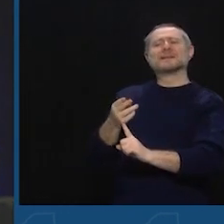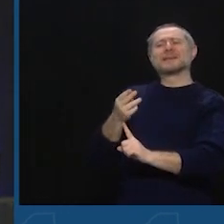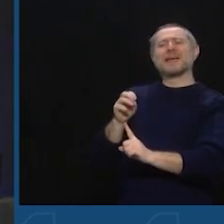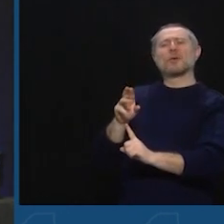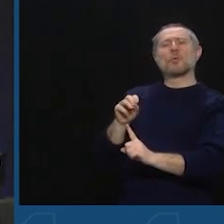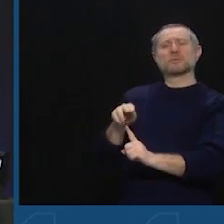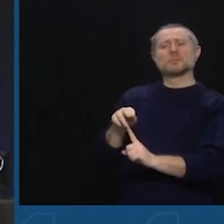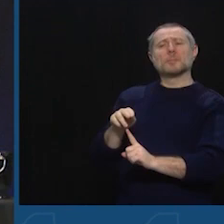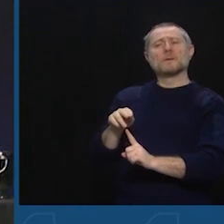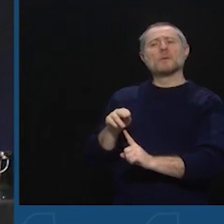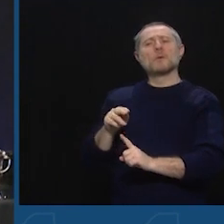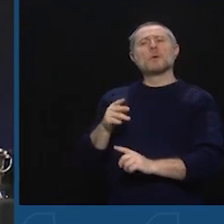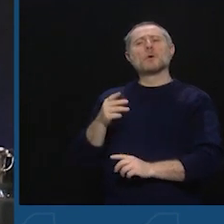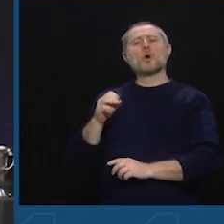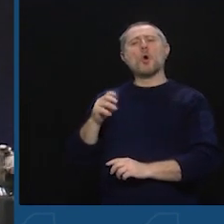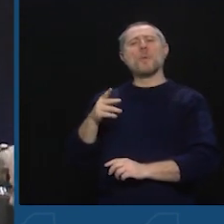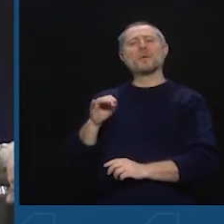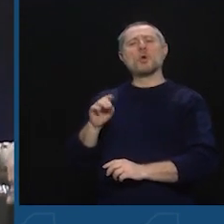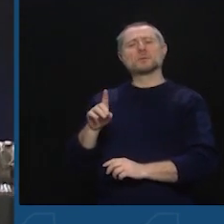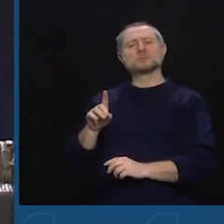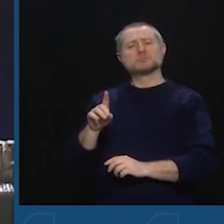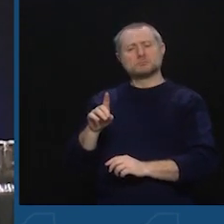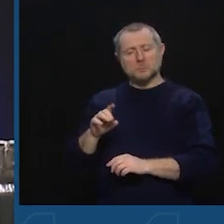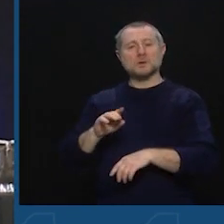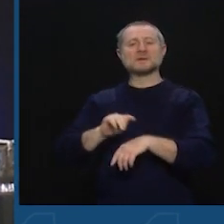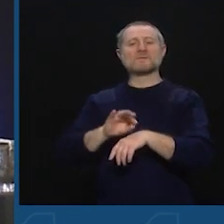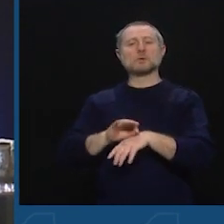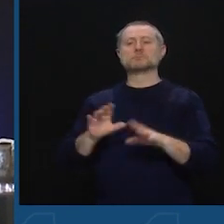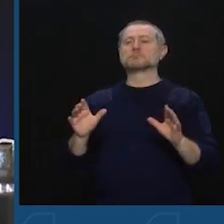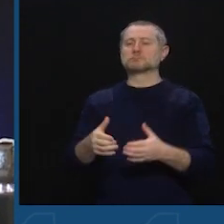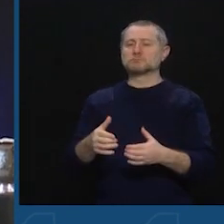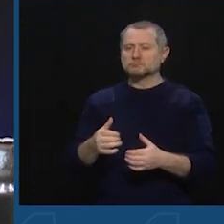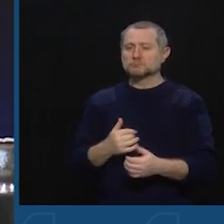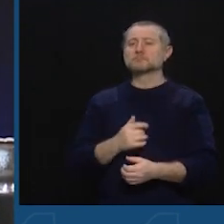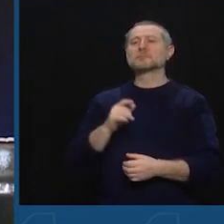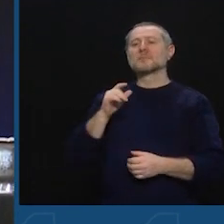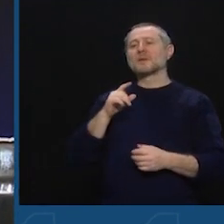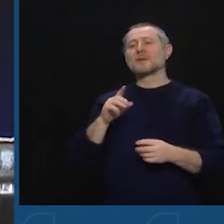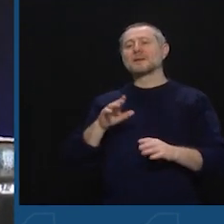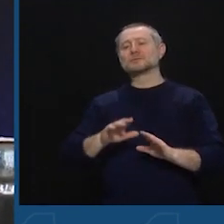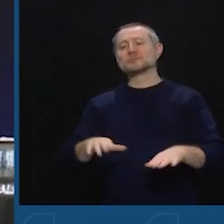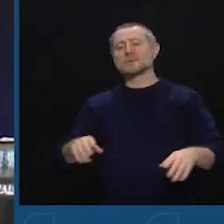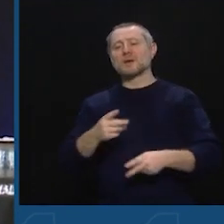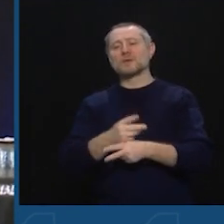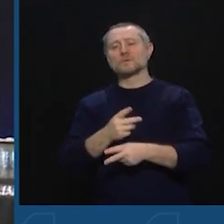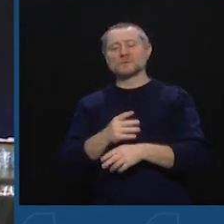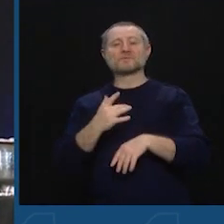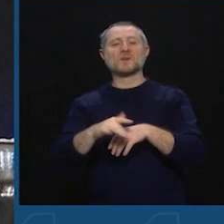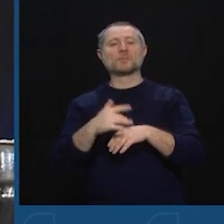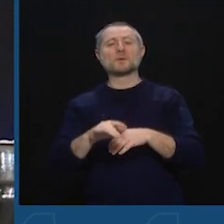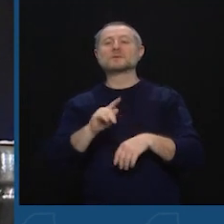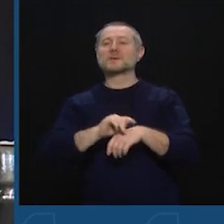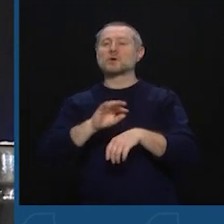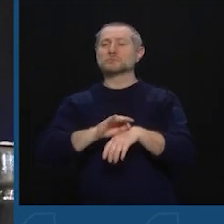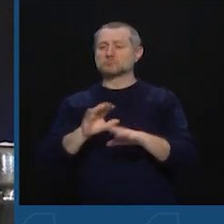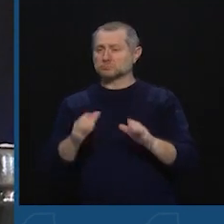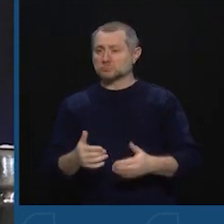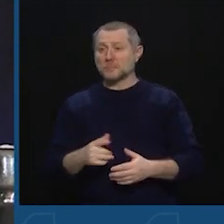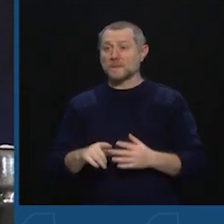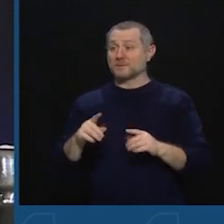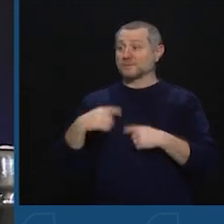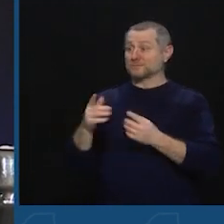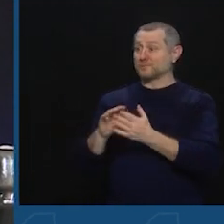Suffrage Commission, and the Child Care Availability Task Force. Since being sworn into office, Governor Hochul has confronted the